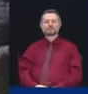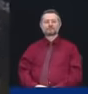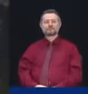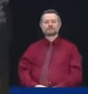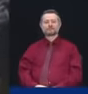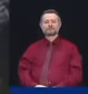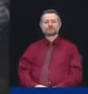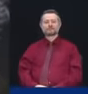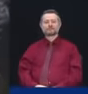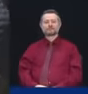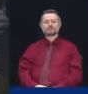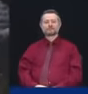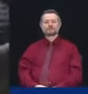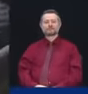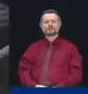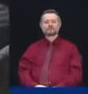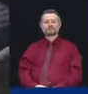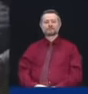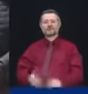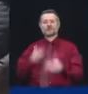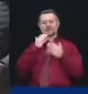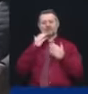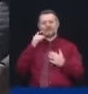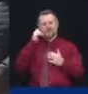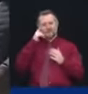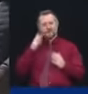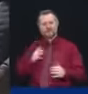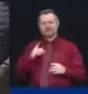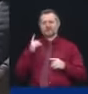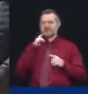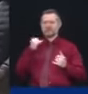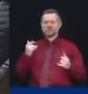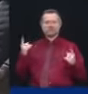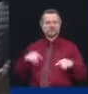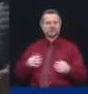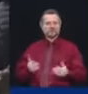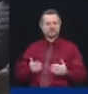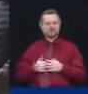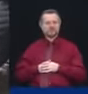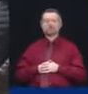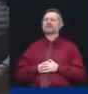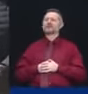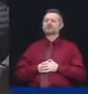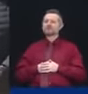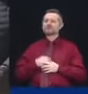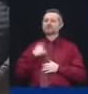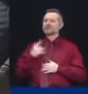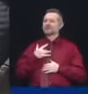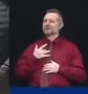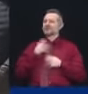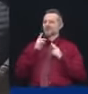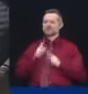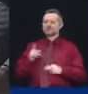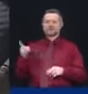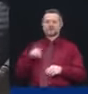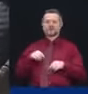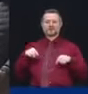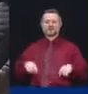Okay. Well, thank you, Governor, for being here today. It's always an honor to have you in Syracuse and in